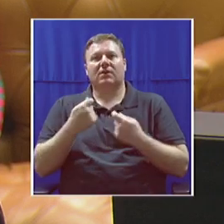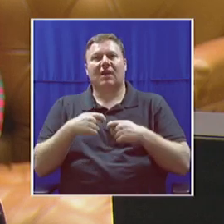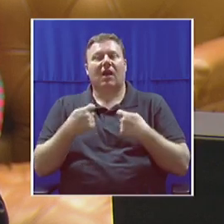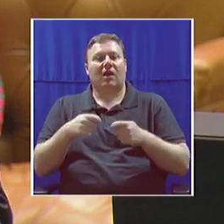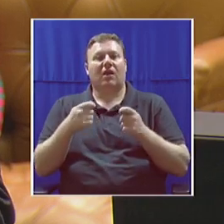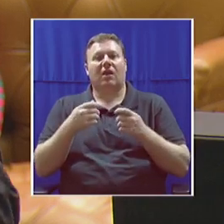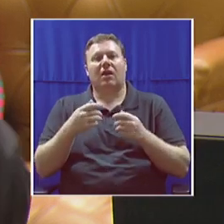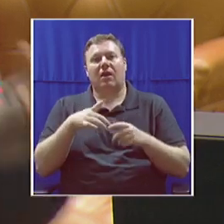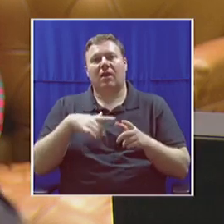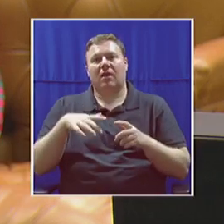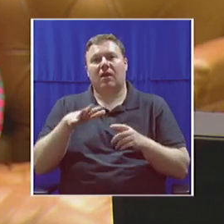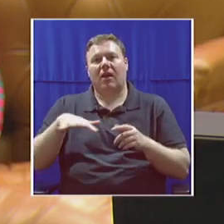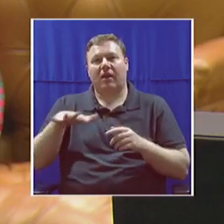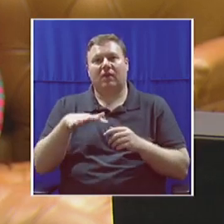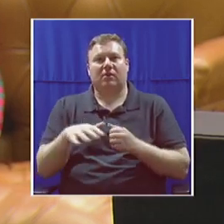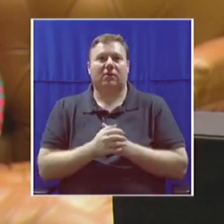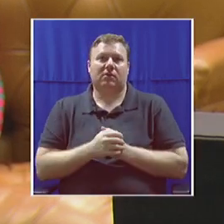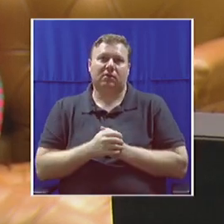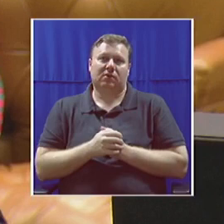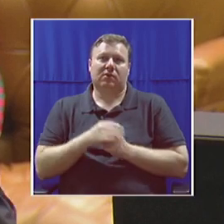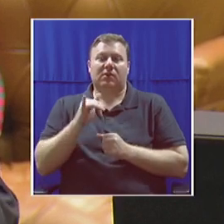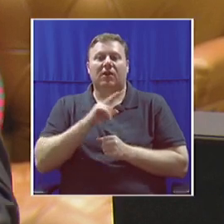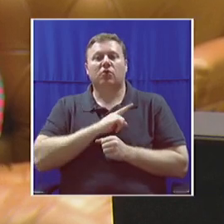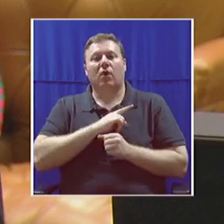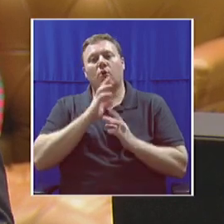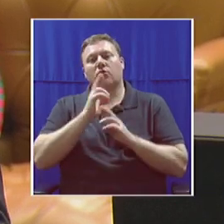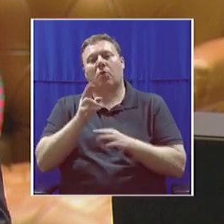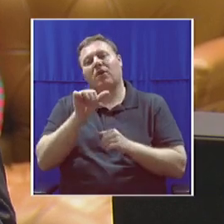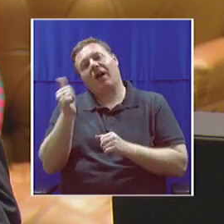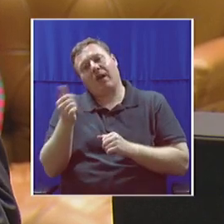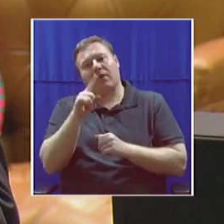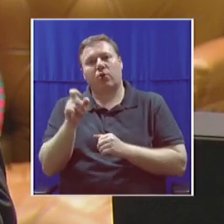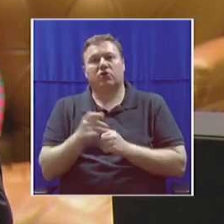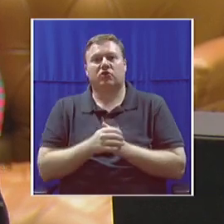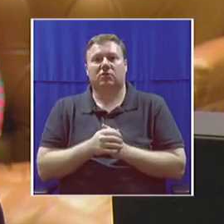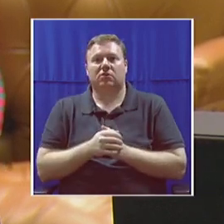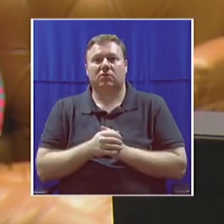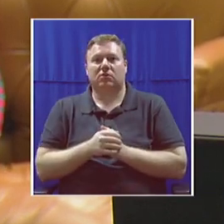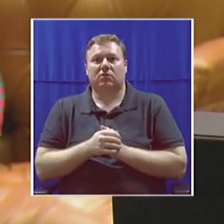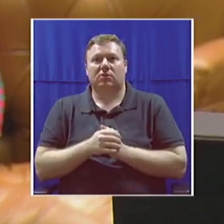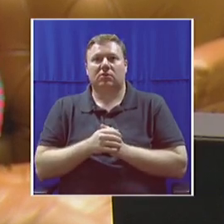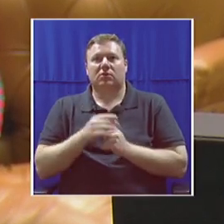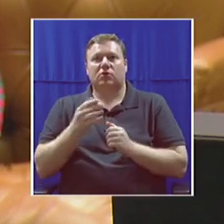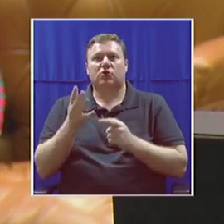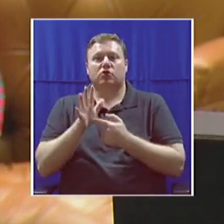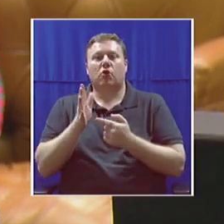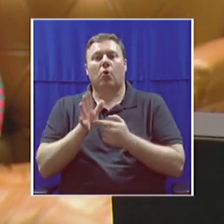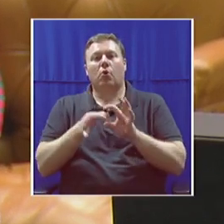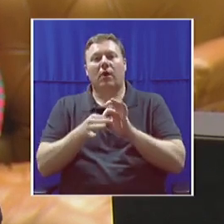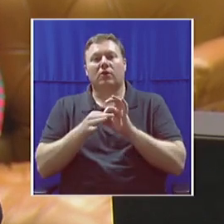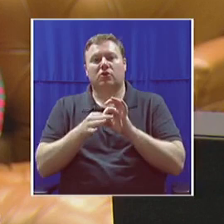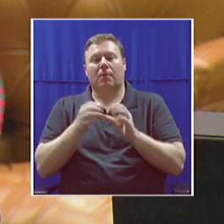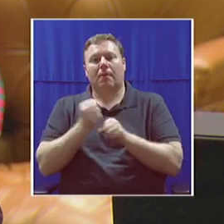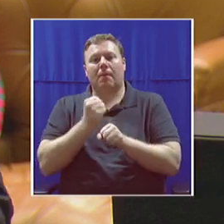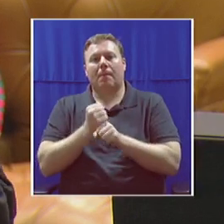is why in response to the other question I had indicated our in relation to making sure that